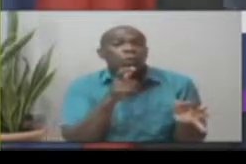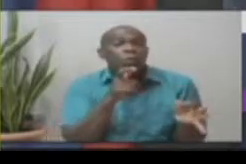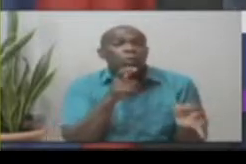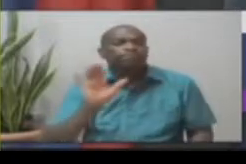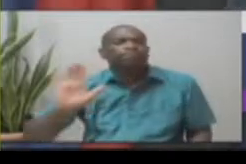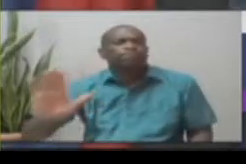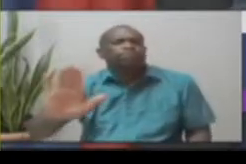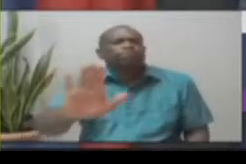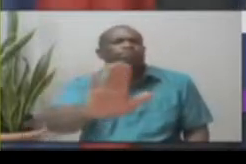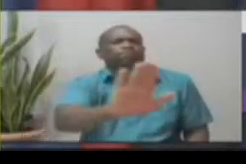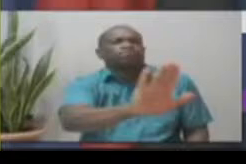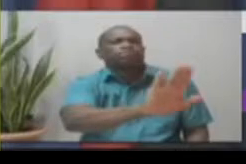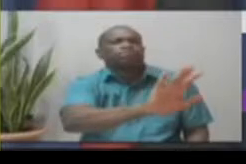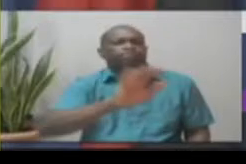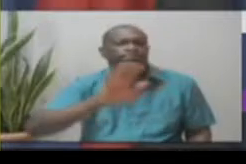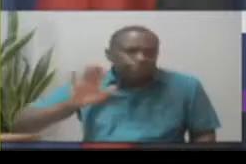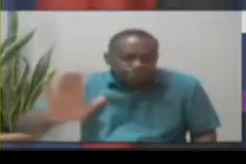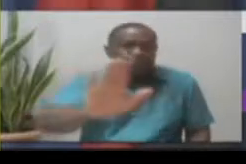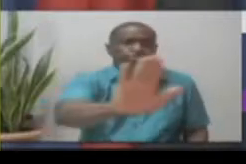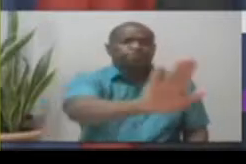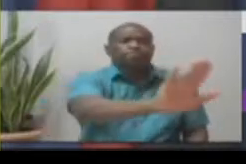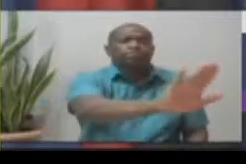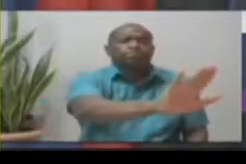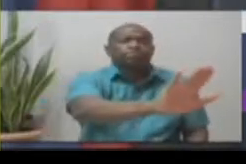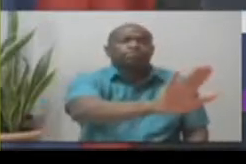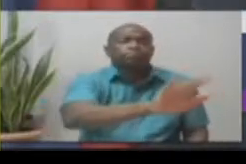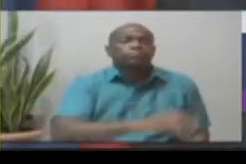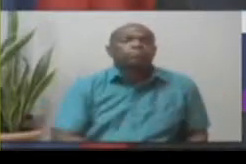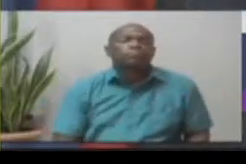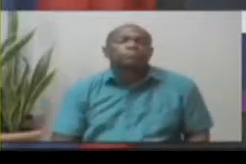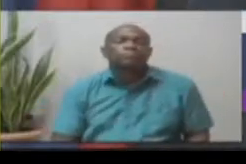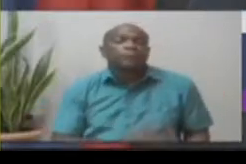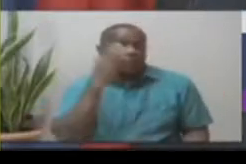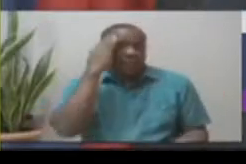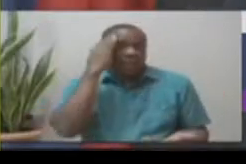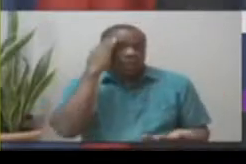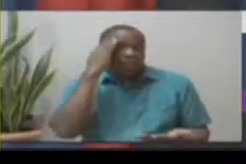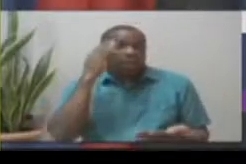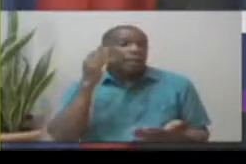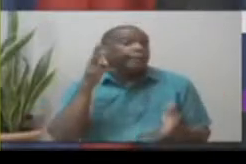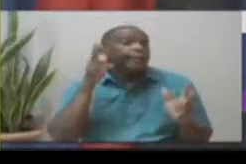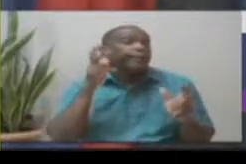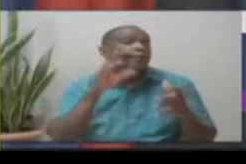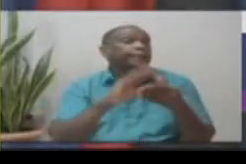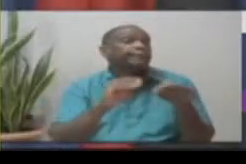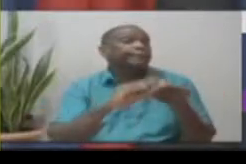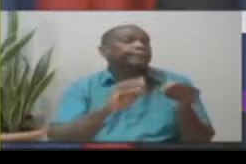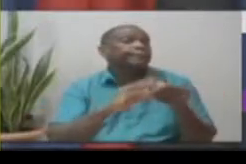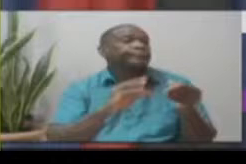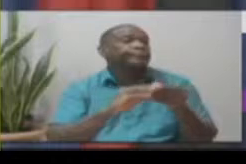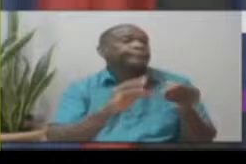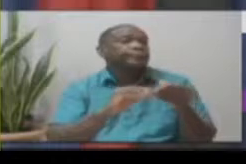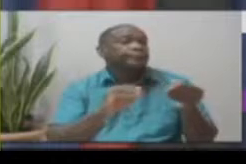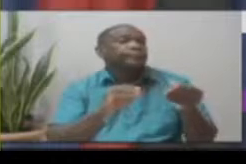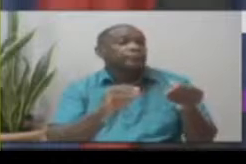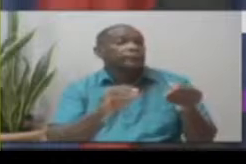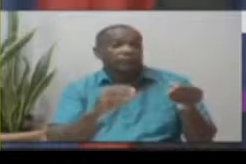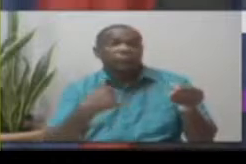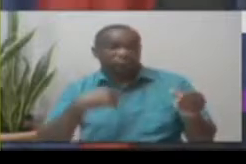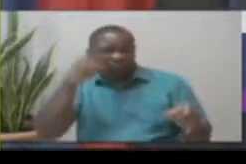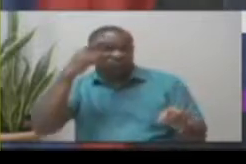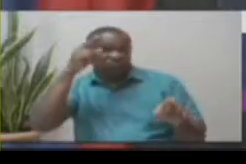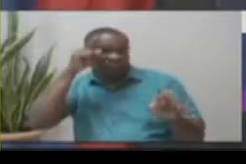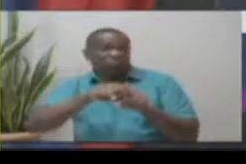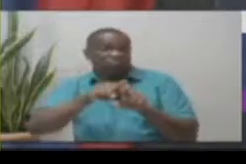It is being said, and I couldn't agree with it more. It is